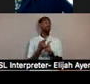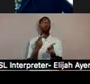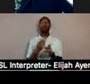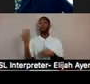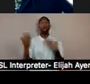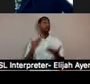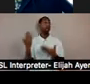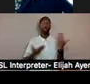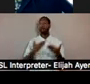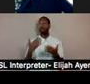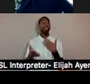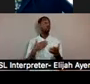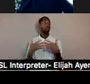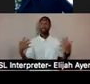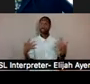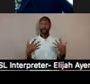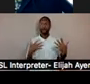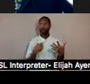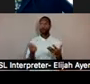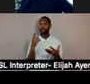out, however much theory we understand.